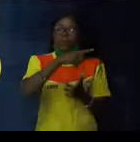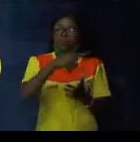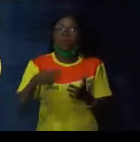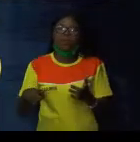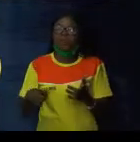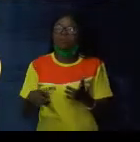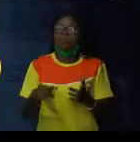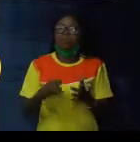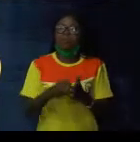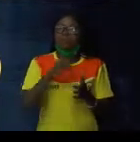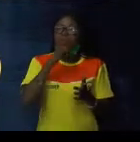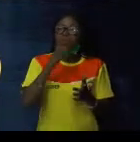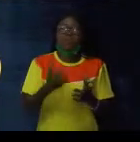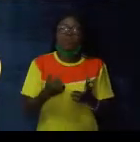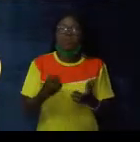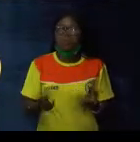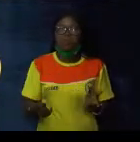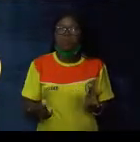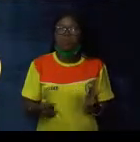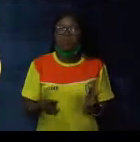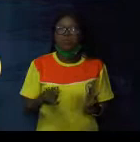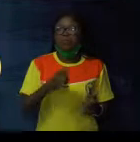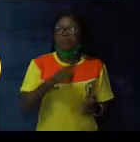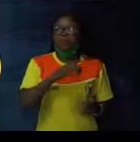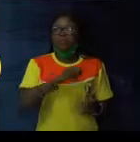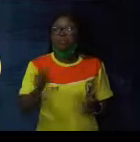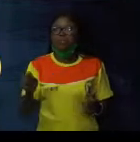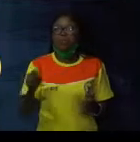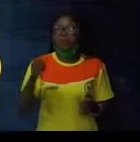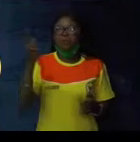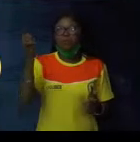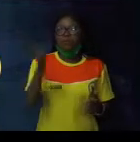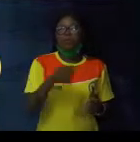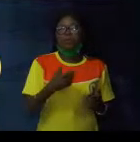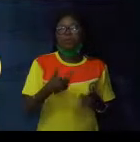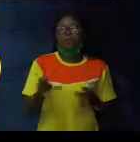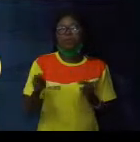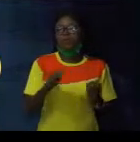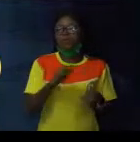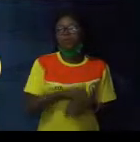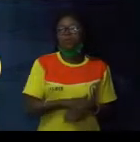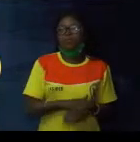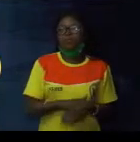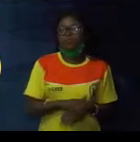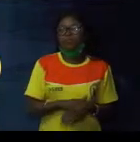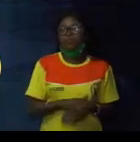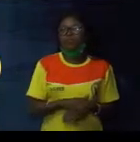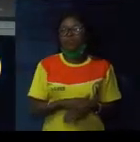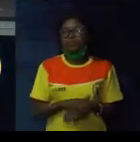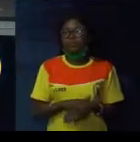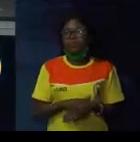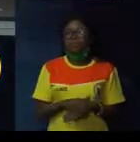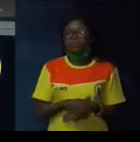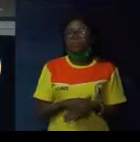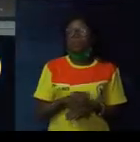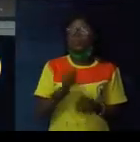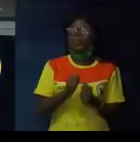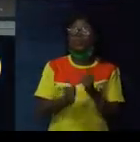say line is diagonal, it means it is not vertical, neither is it horizontal. So let's move on.